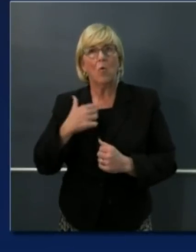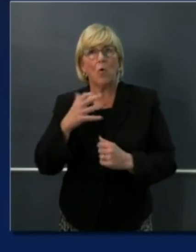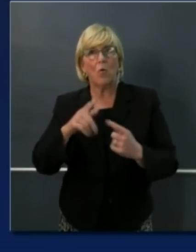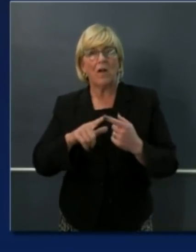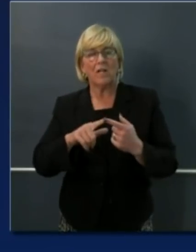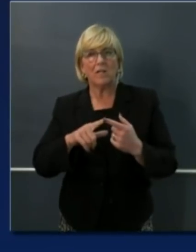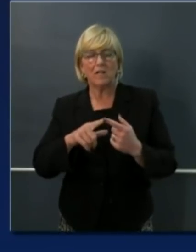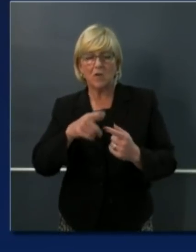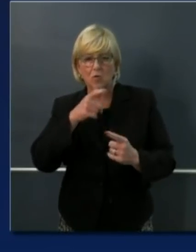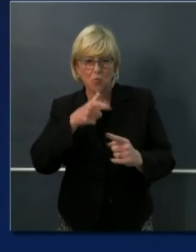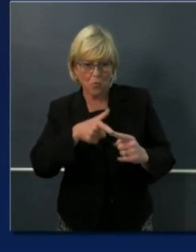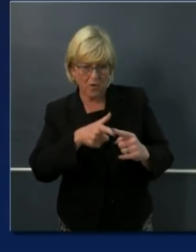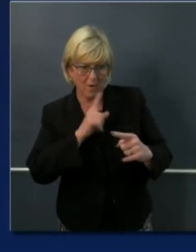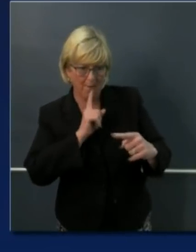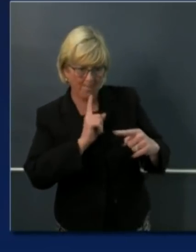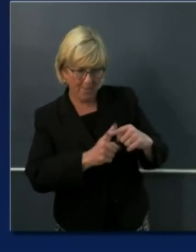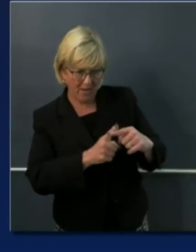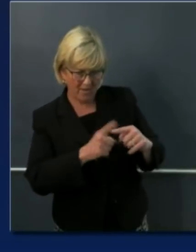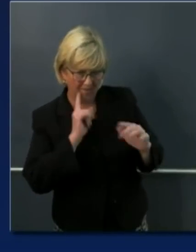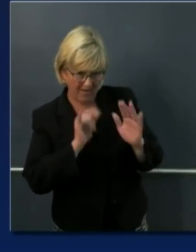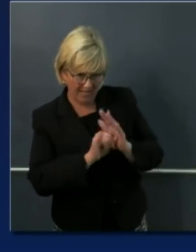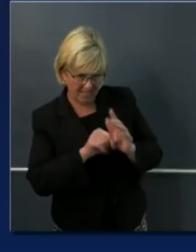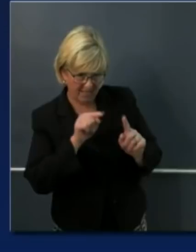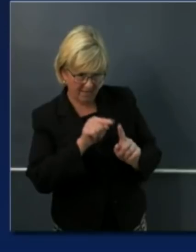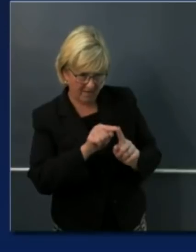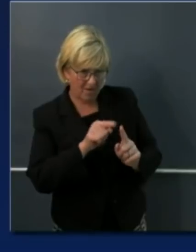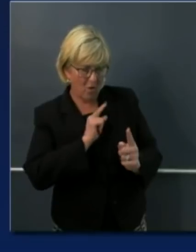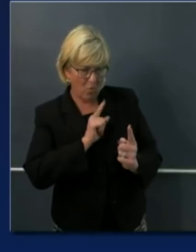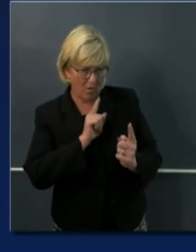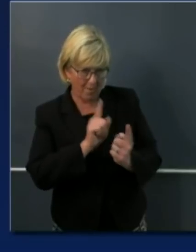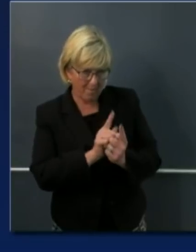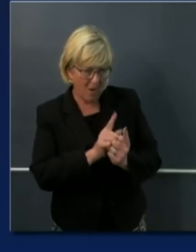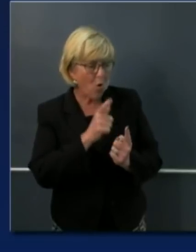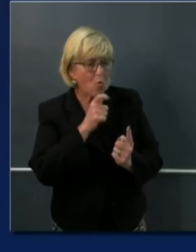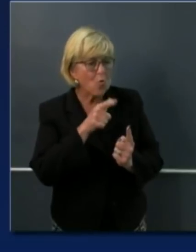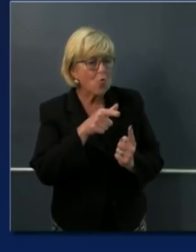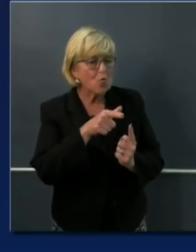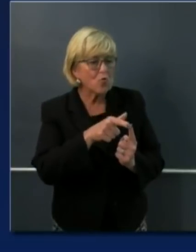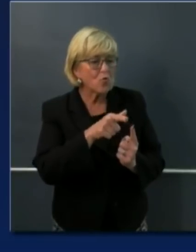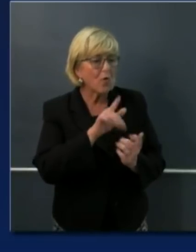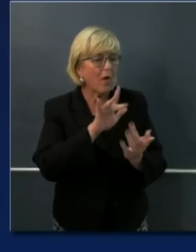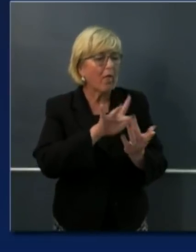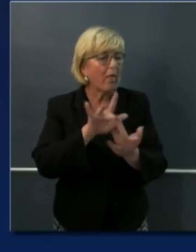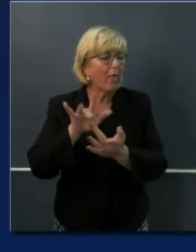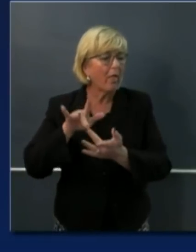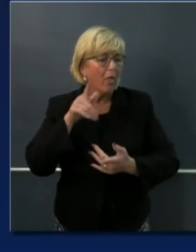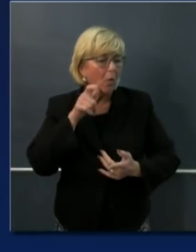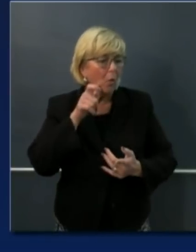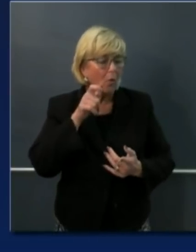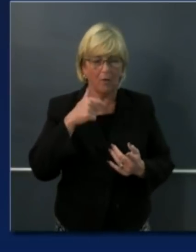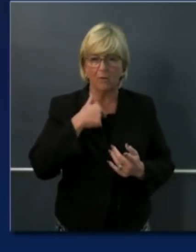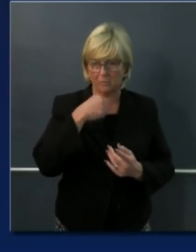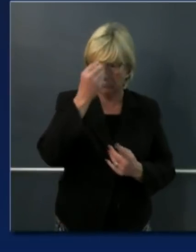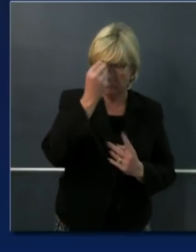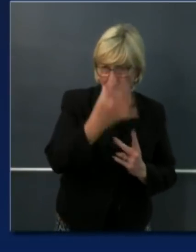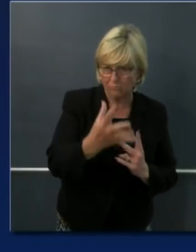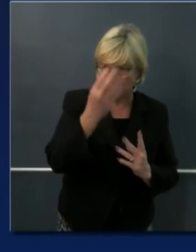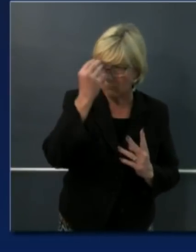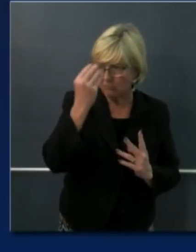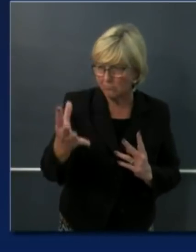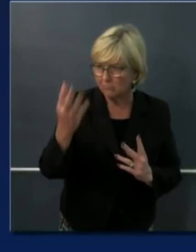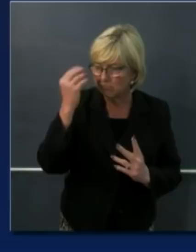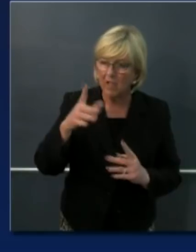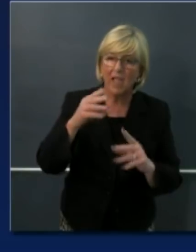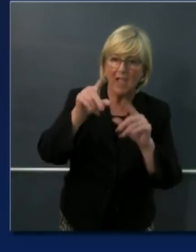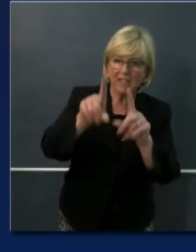identify somebody who's positive, we meet and contact their close contacts, that we're able to limit their